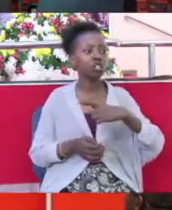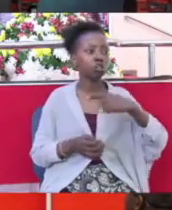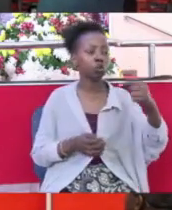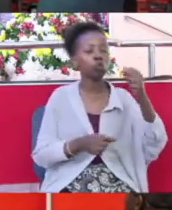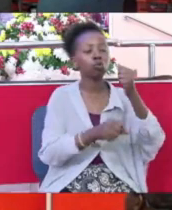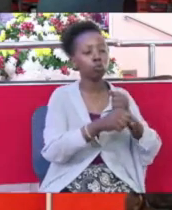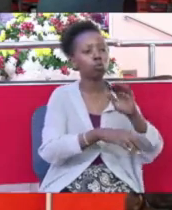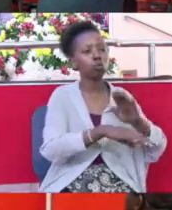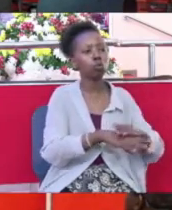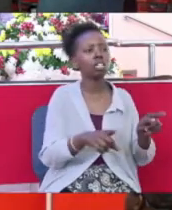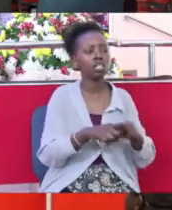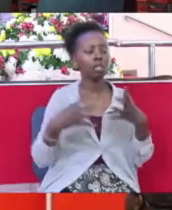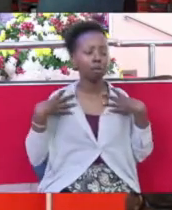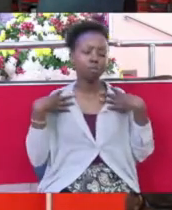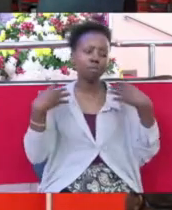and